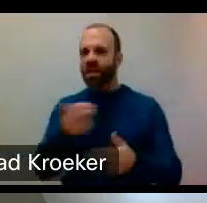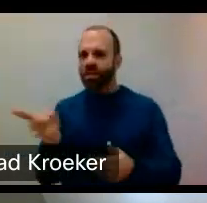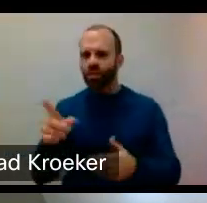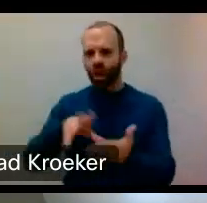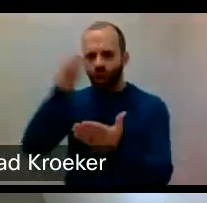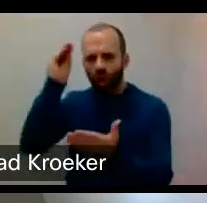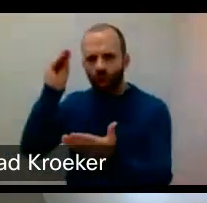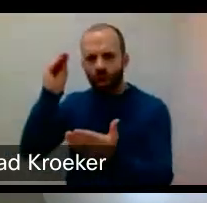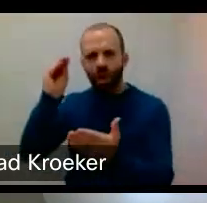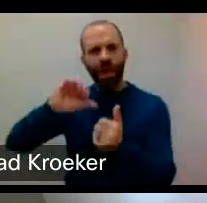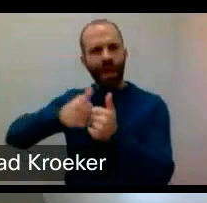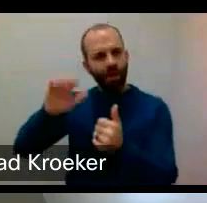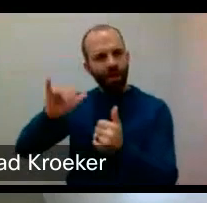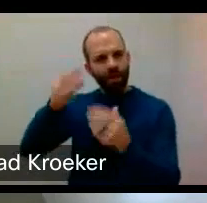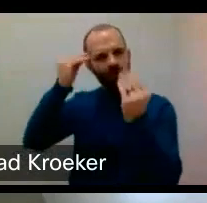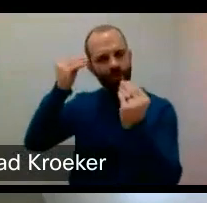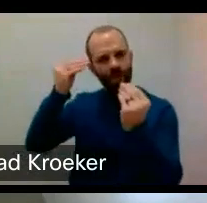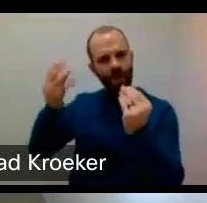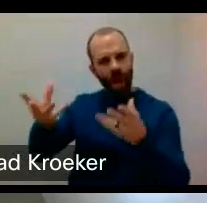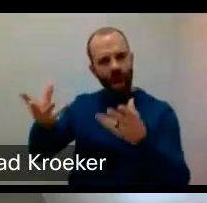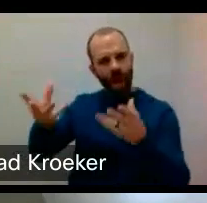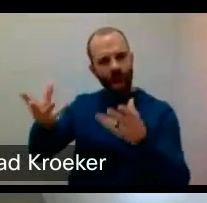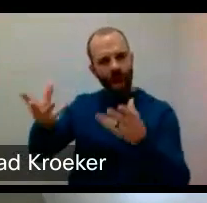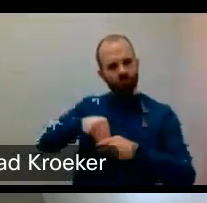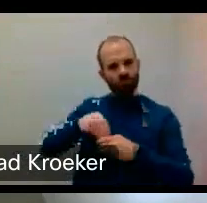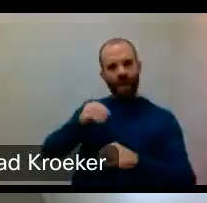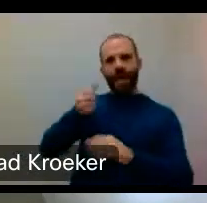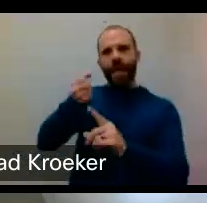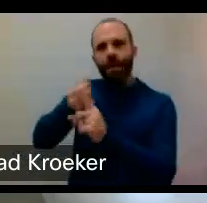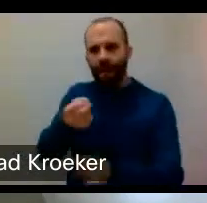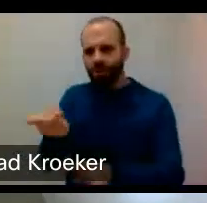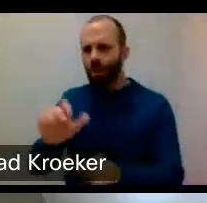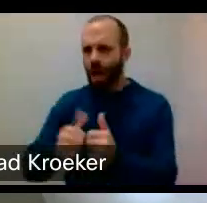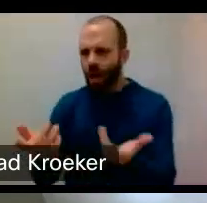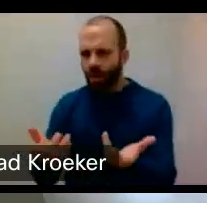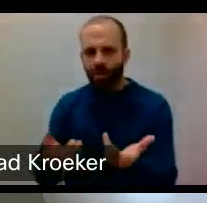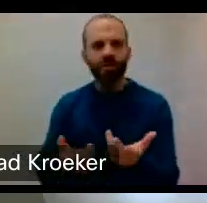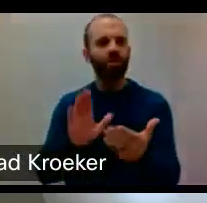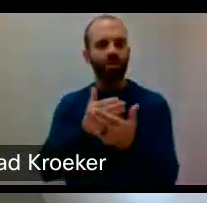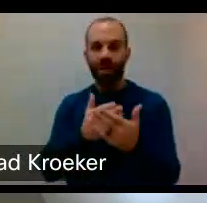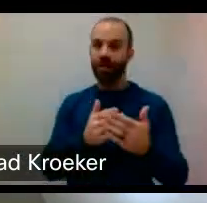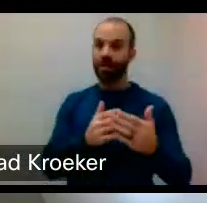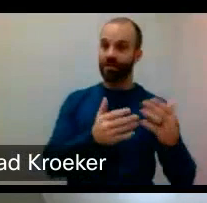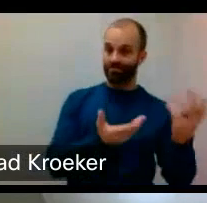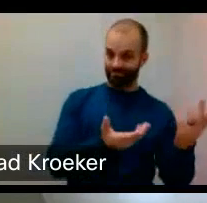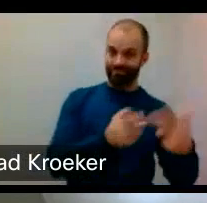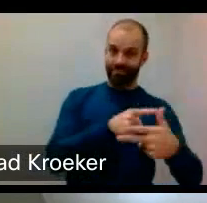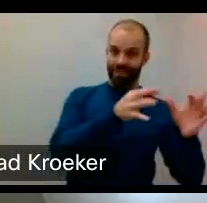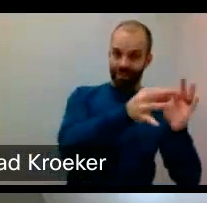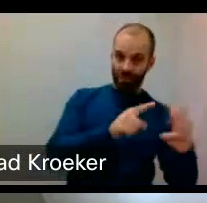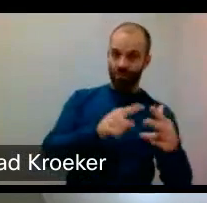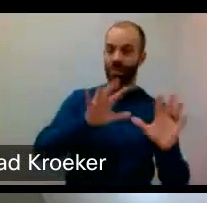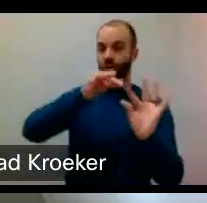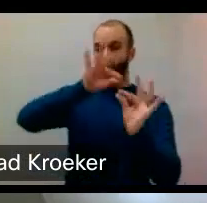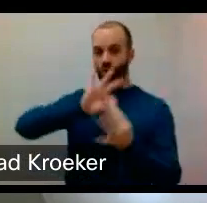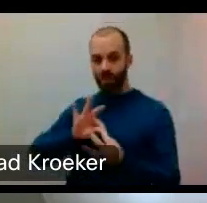you. So you can use this reflective writing structure that I've shared, description, interpretation, outcome, to show what you learned